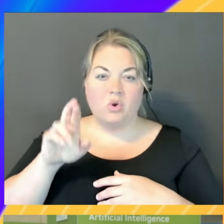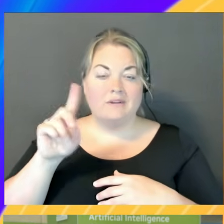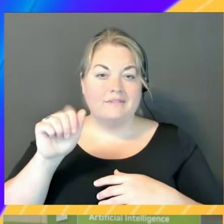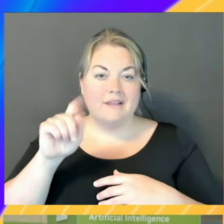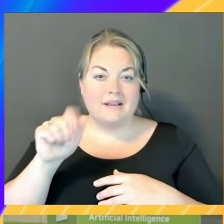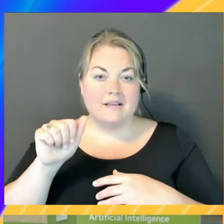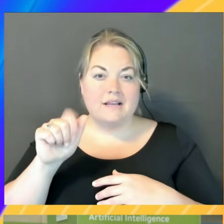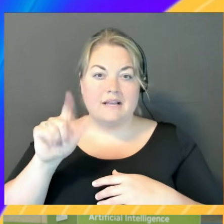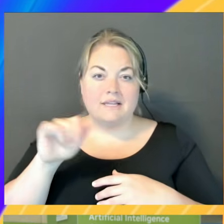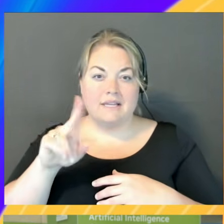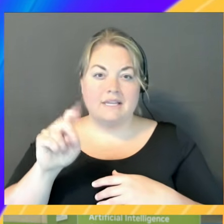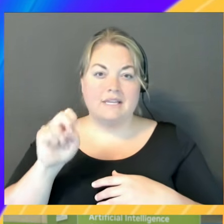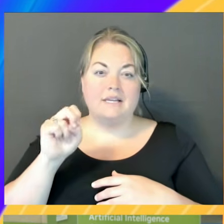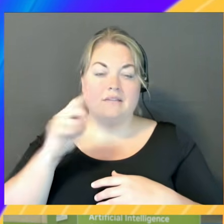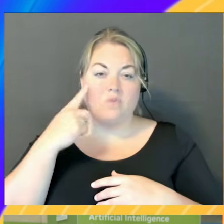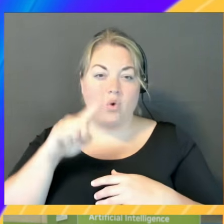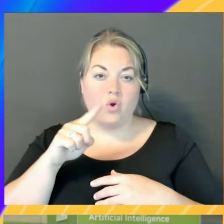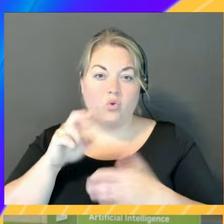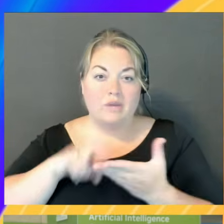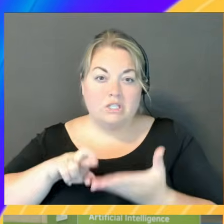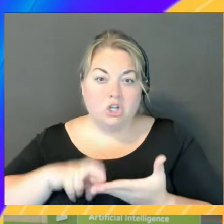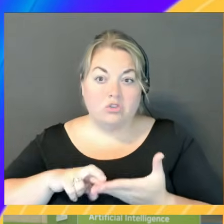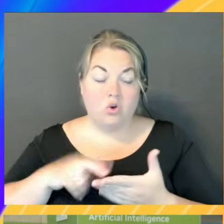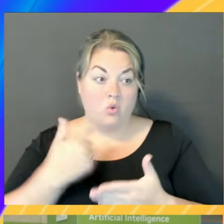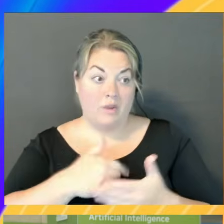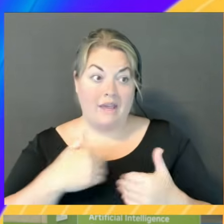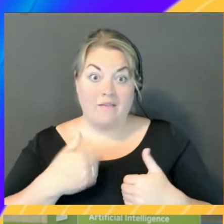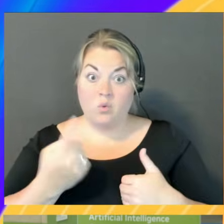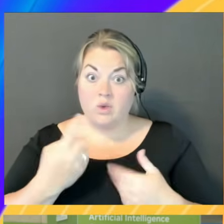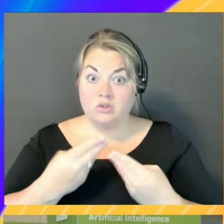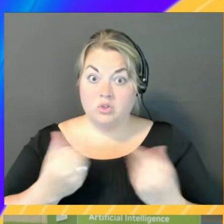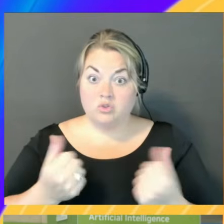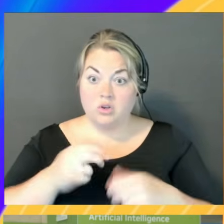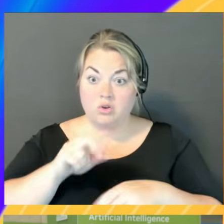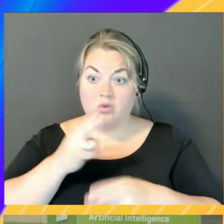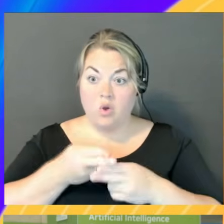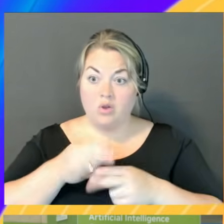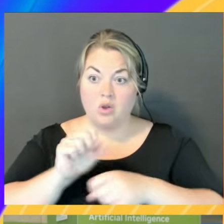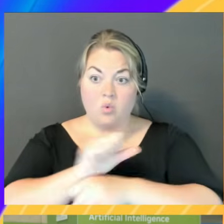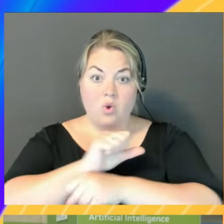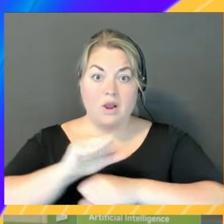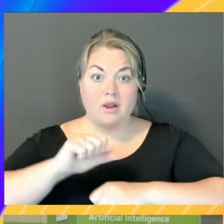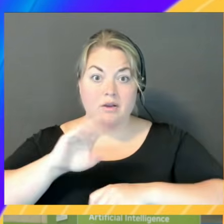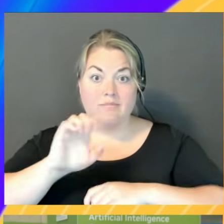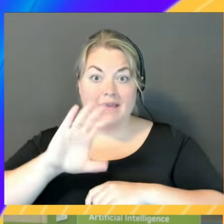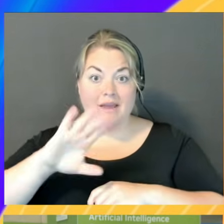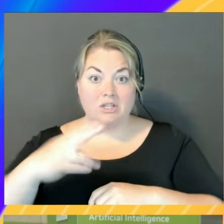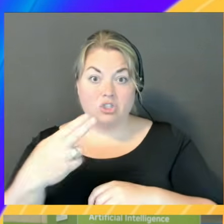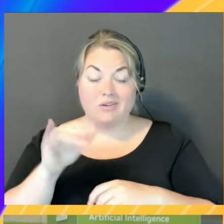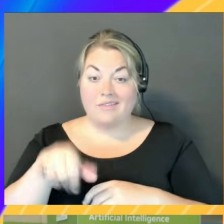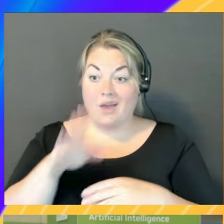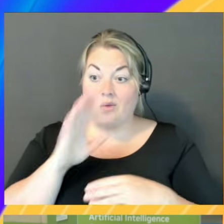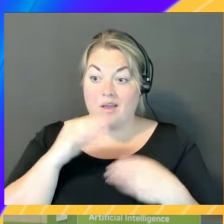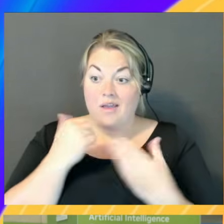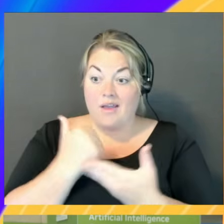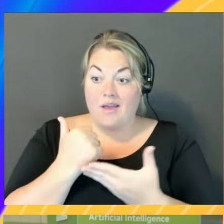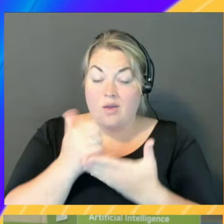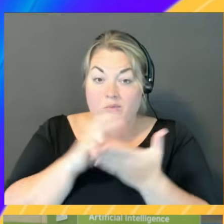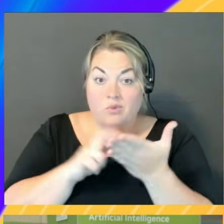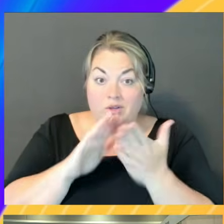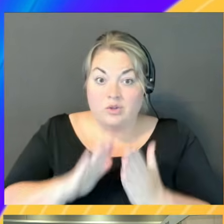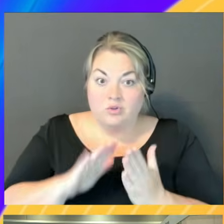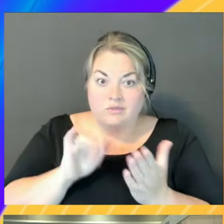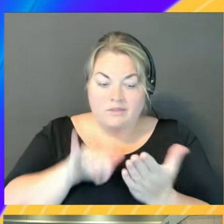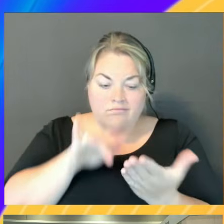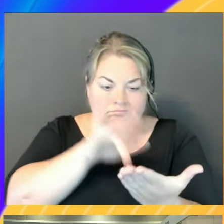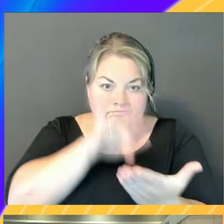solution called Service Workbench. So that solution basically lets you get researchers so they can click on a button and they